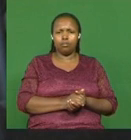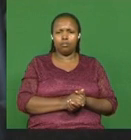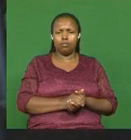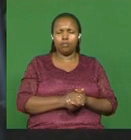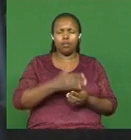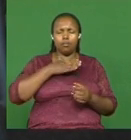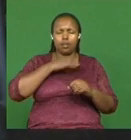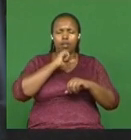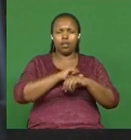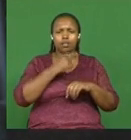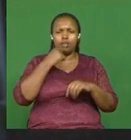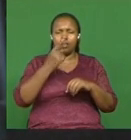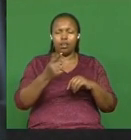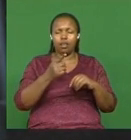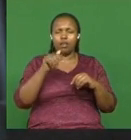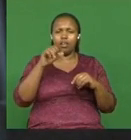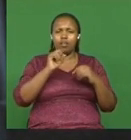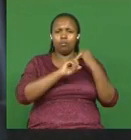Mbabane Swallows we have lost